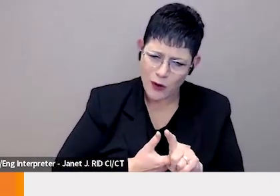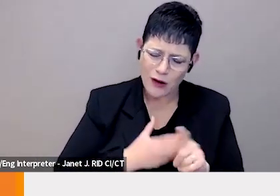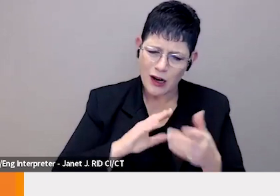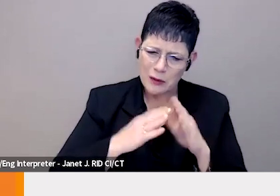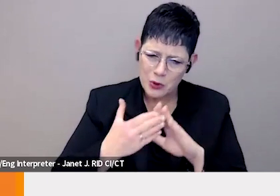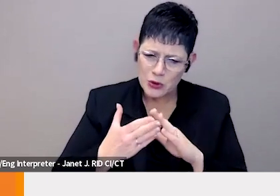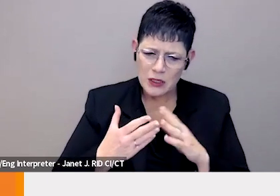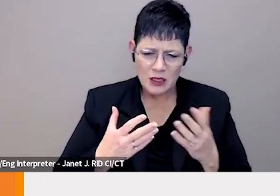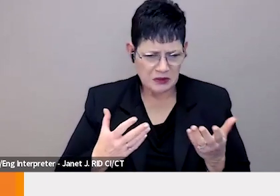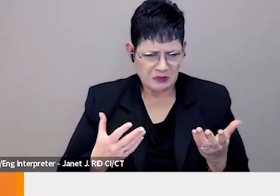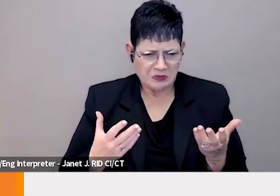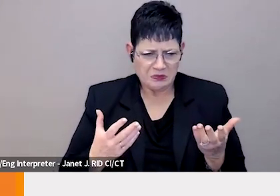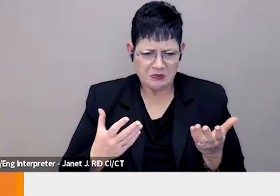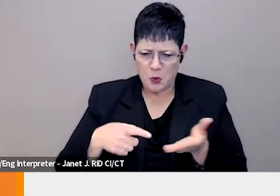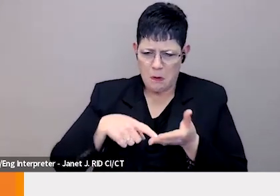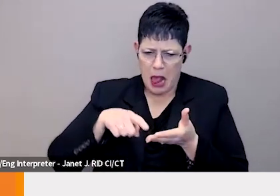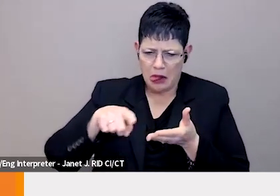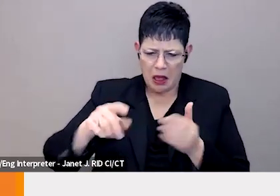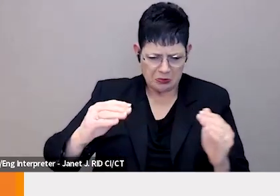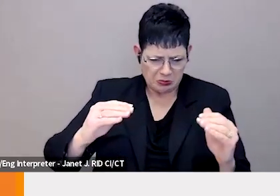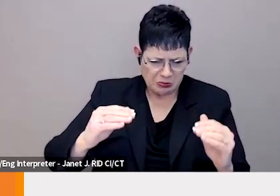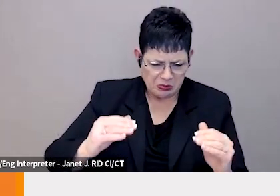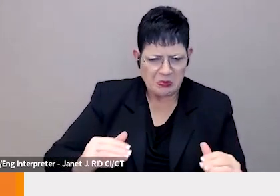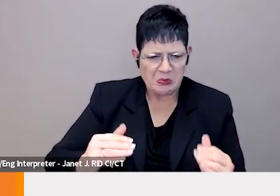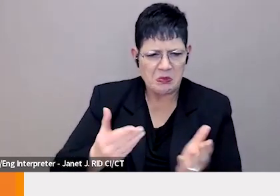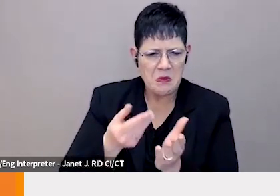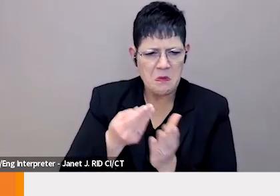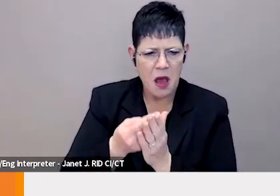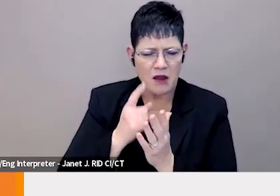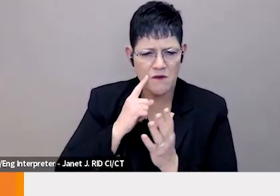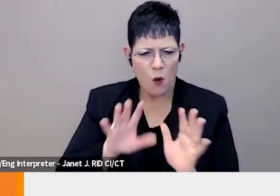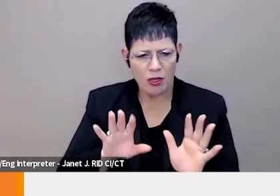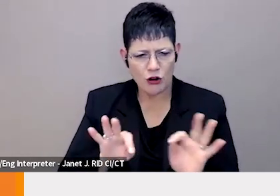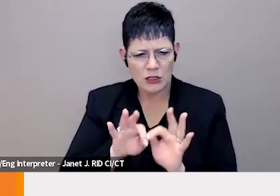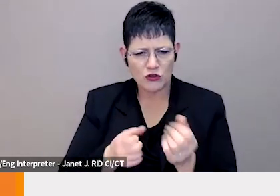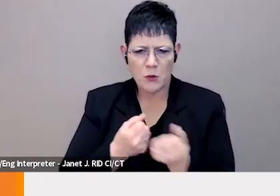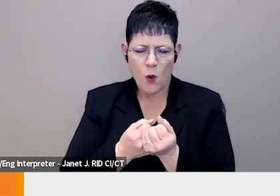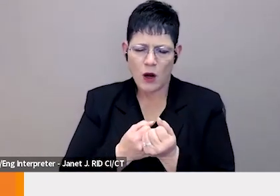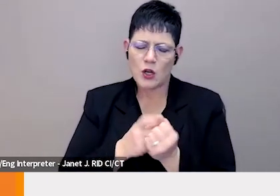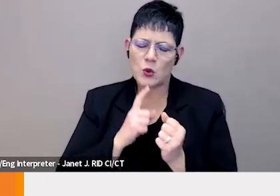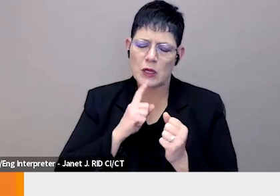pay poverty level wages to the people providing this essential support is really, really